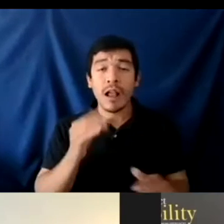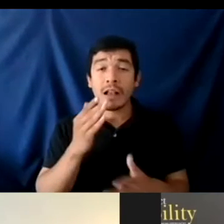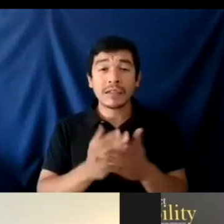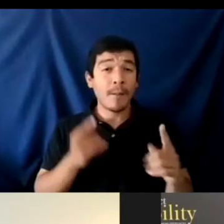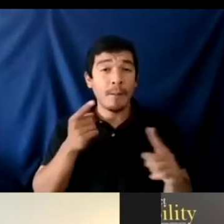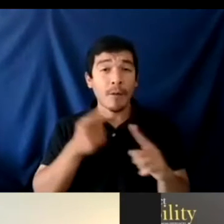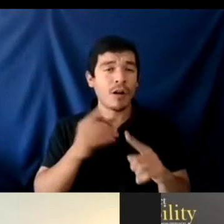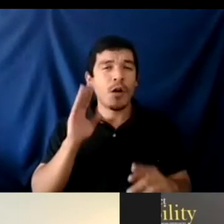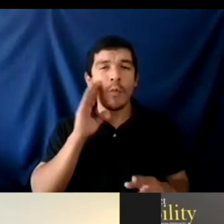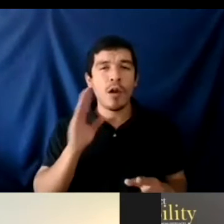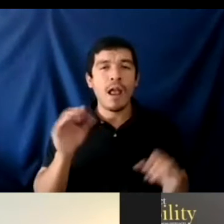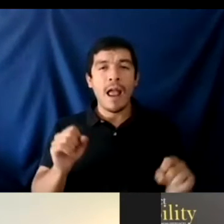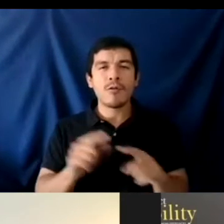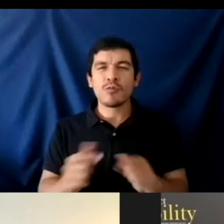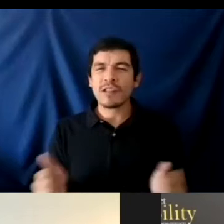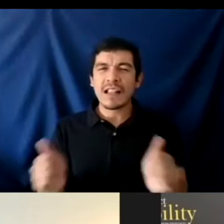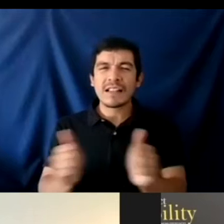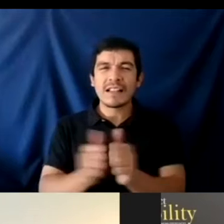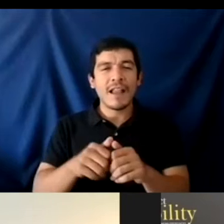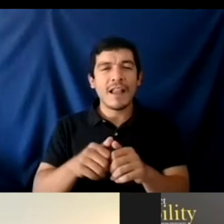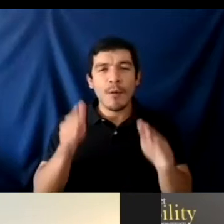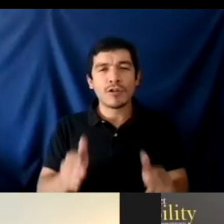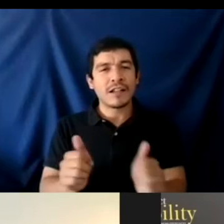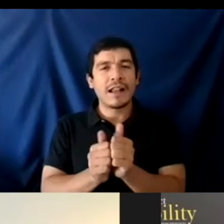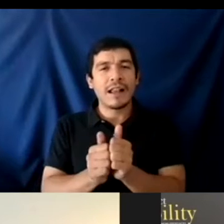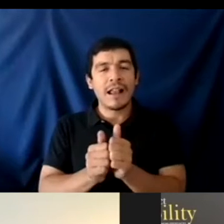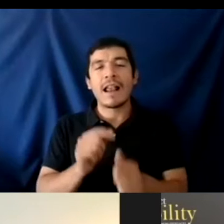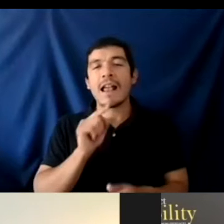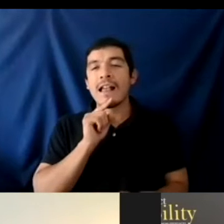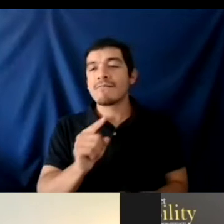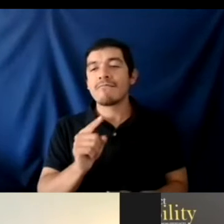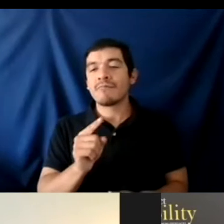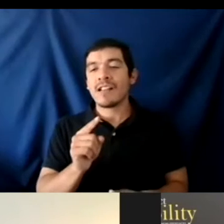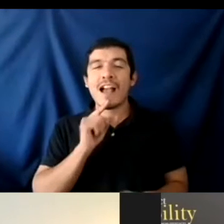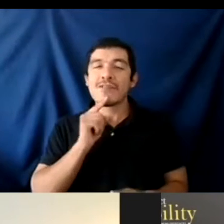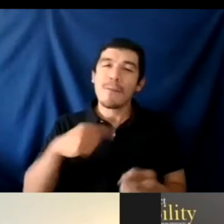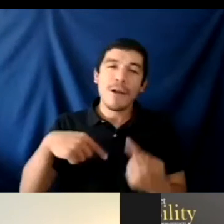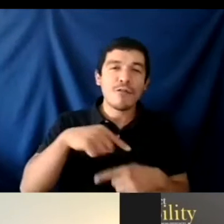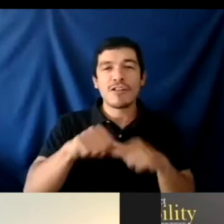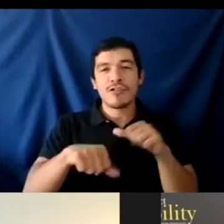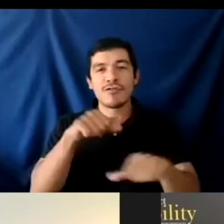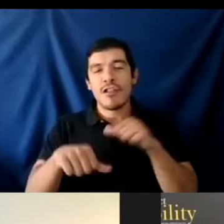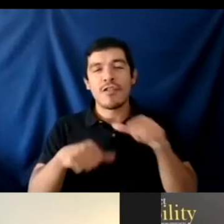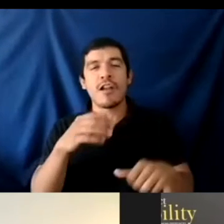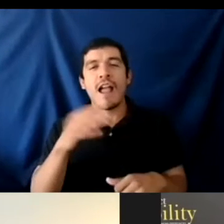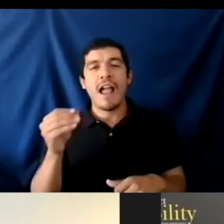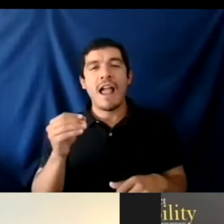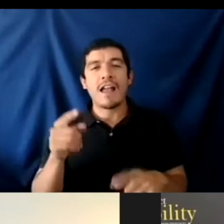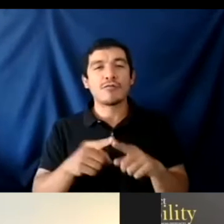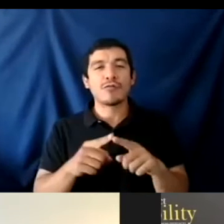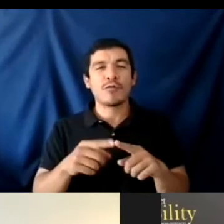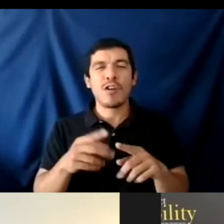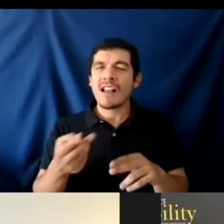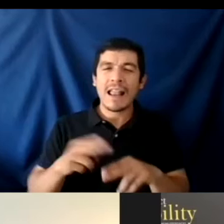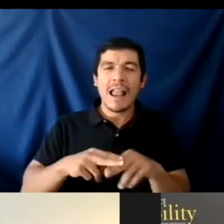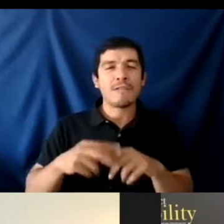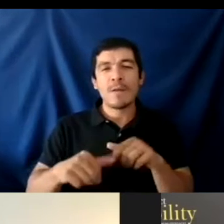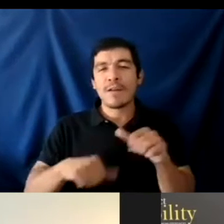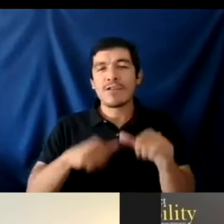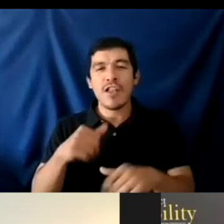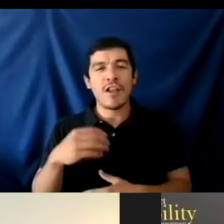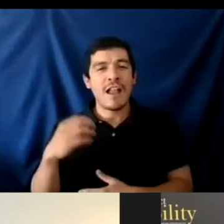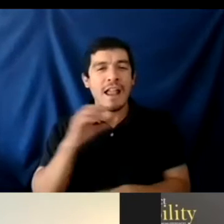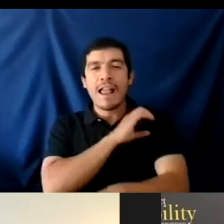to be able to get together in person, so that way we can actually just be around one another and to gain from one another's energy and